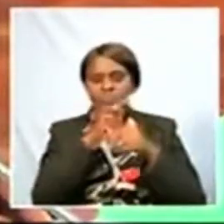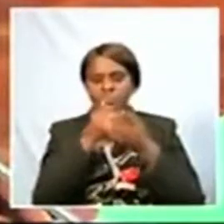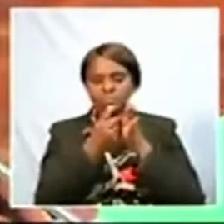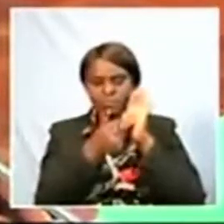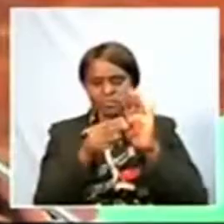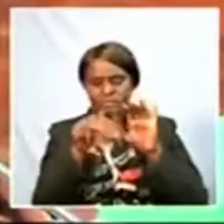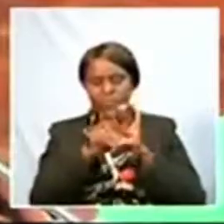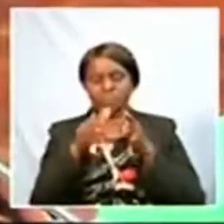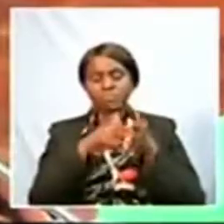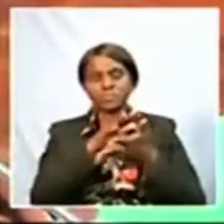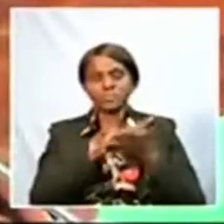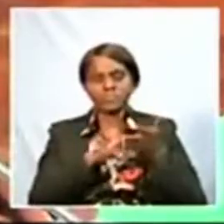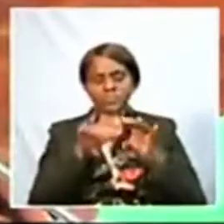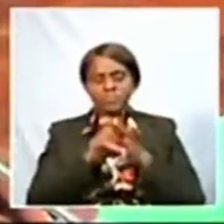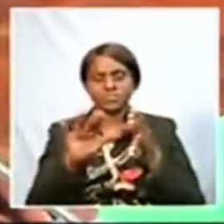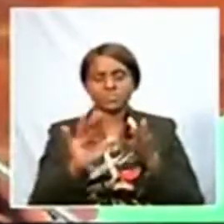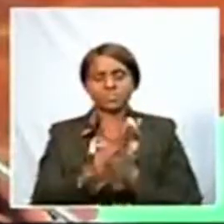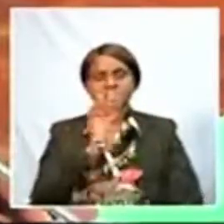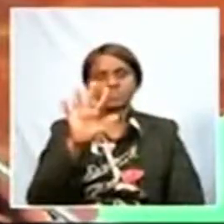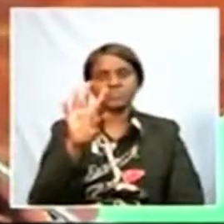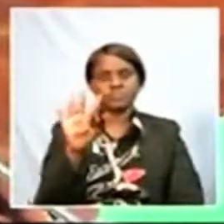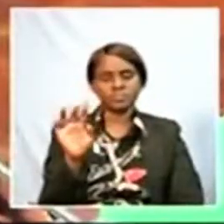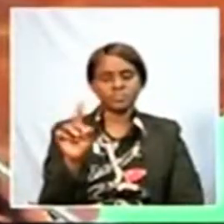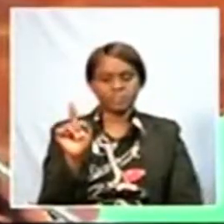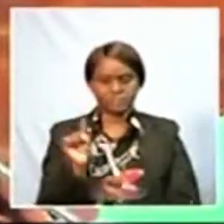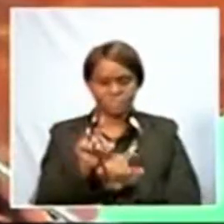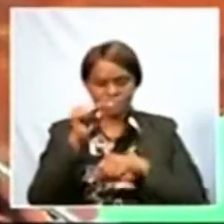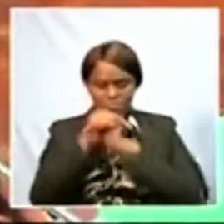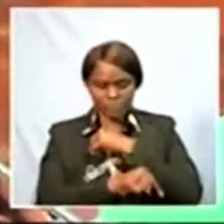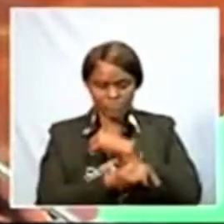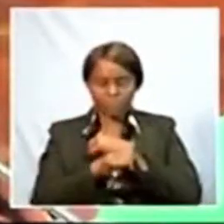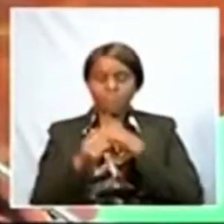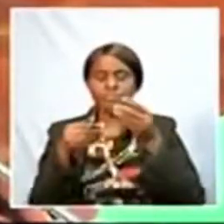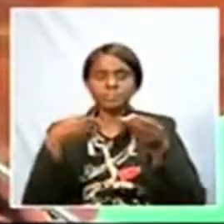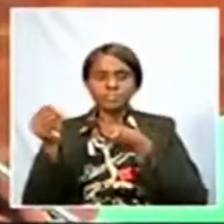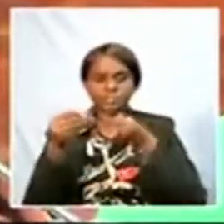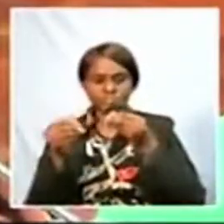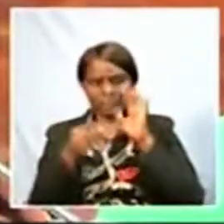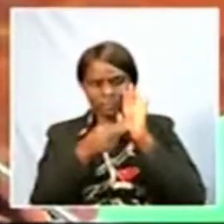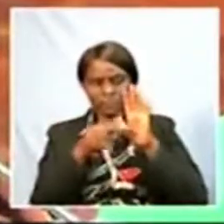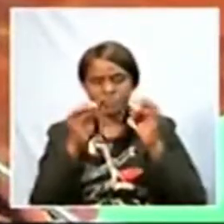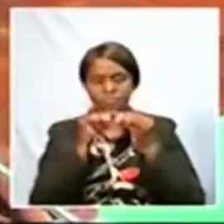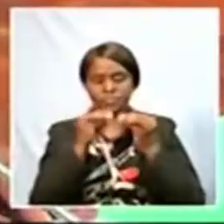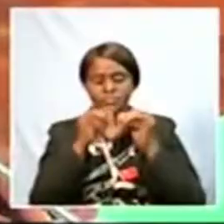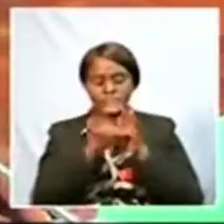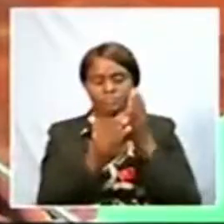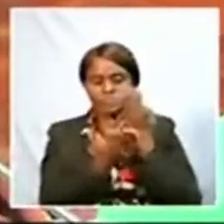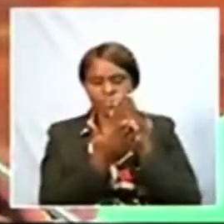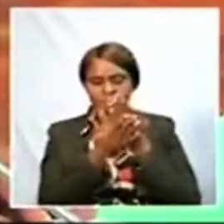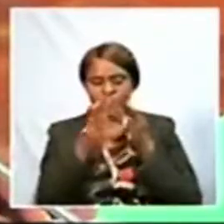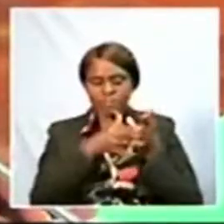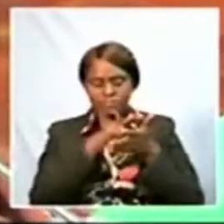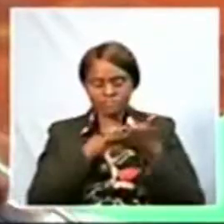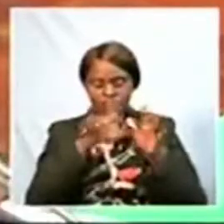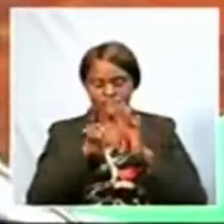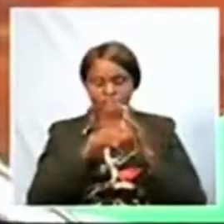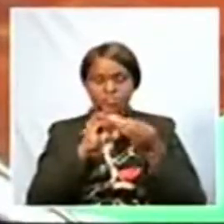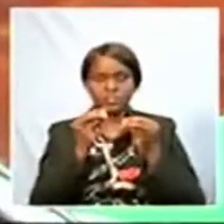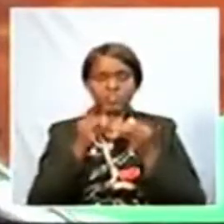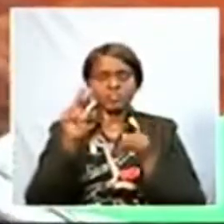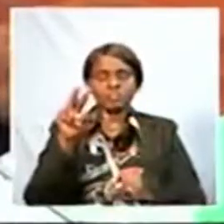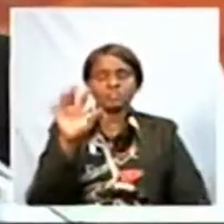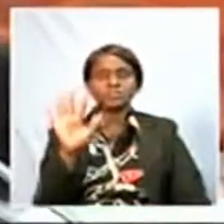in the table on page 54, and the details expenditure is shown in the attached ledgers in appendix